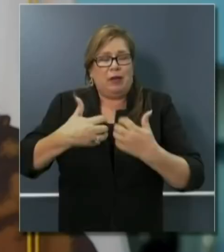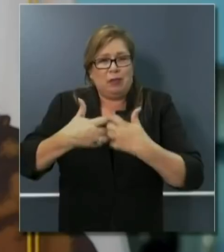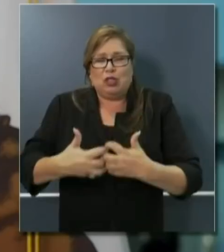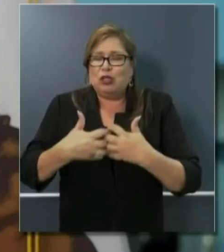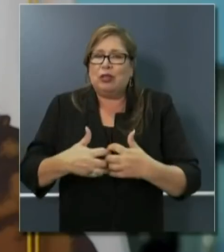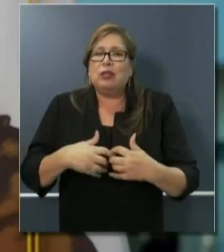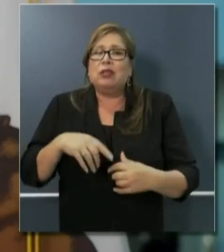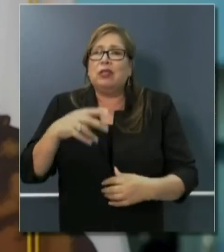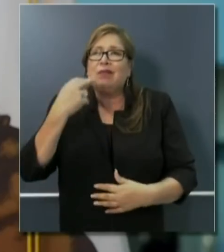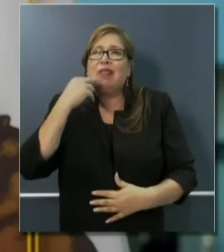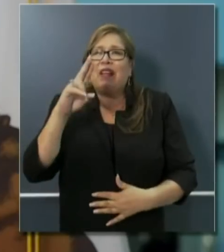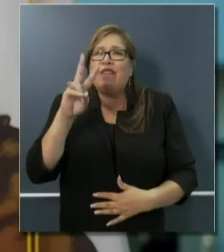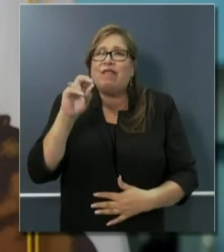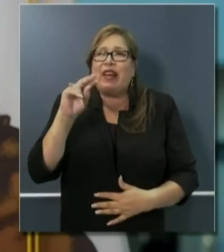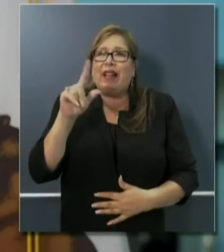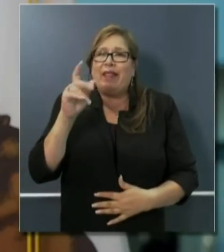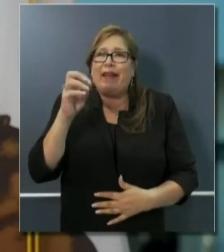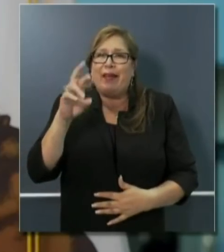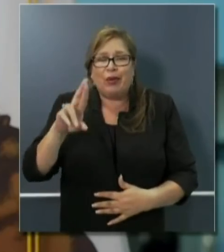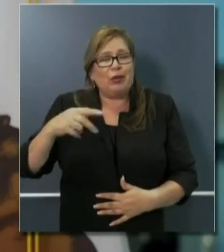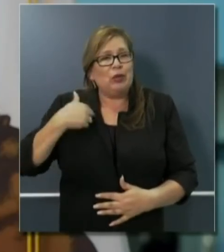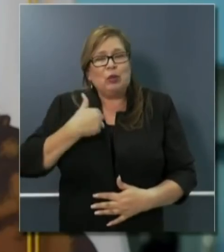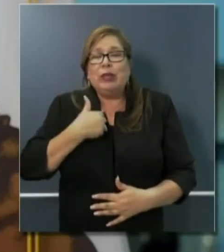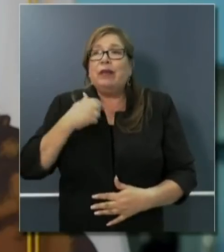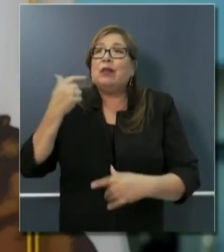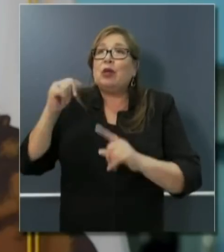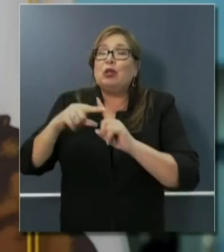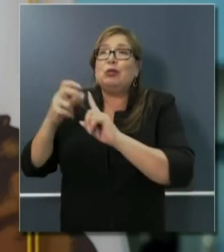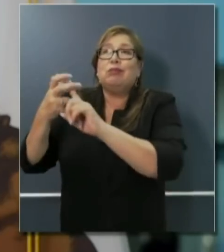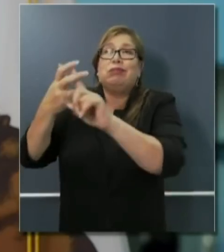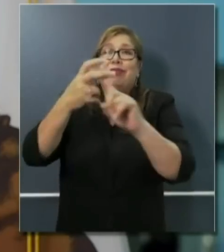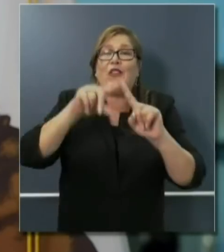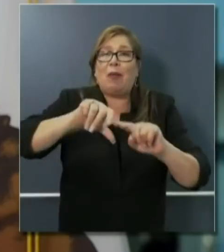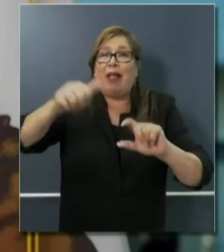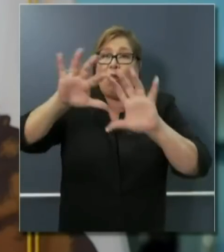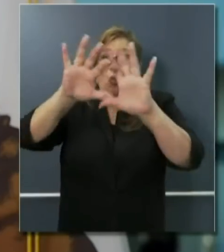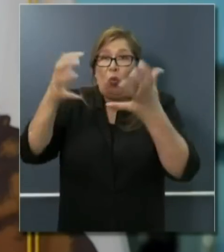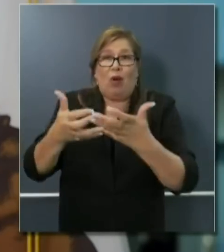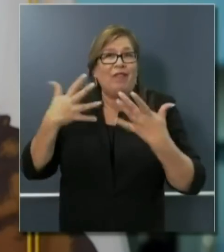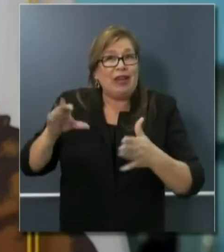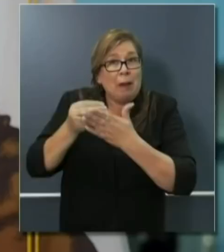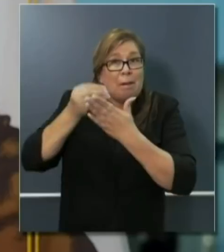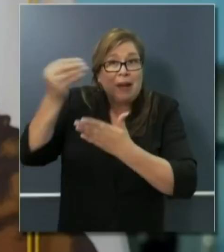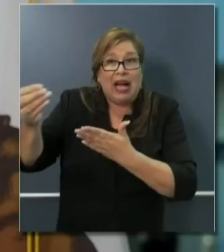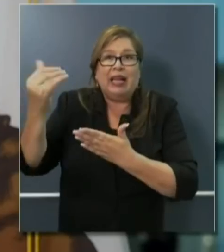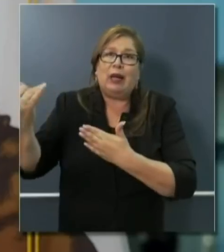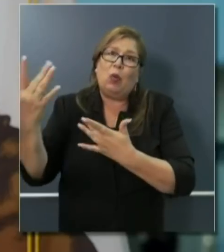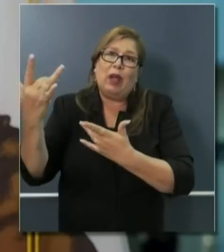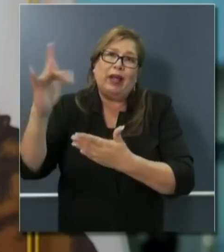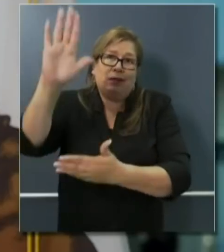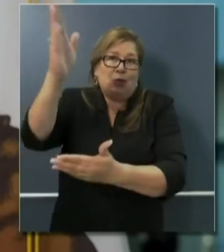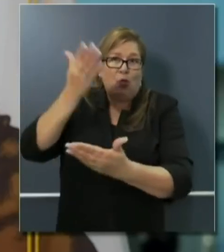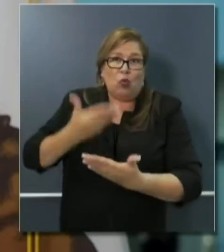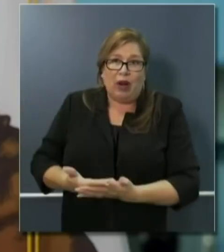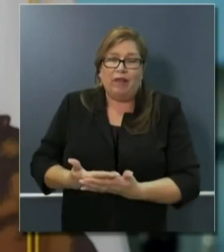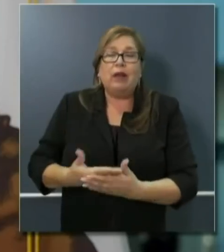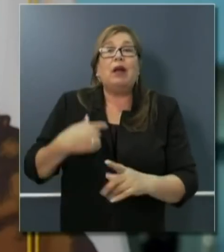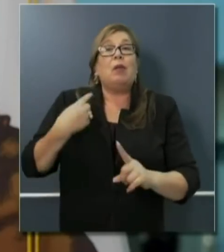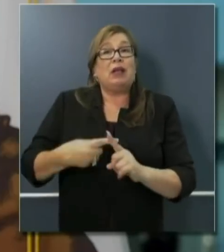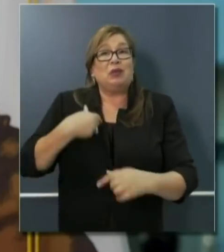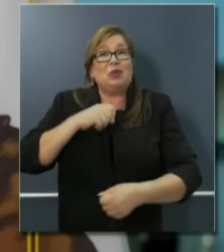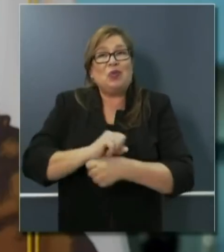procuring from across the globe that are on their way, that have already been purchased. In addition to that, working with private